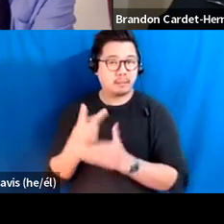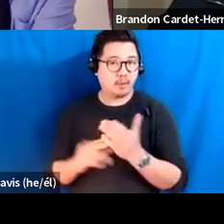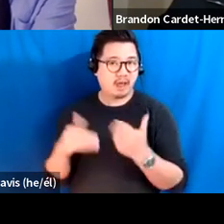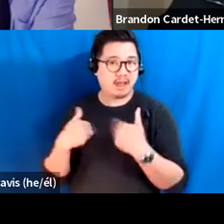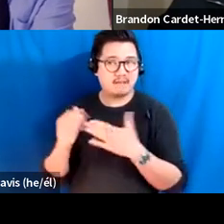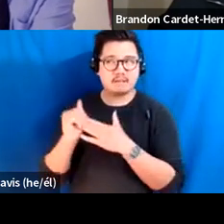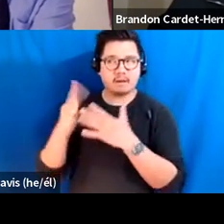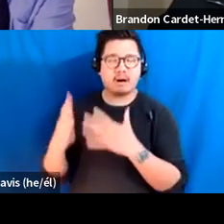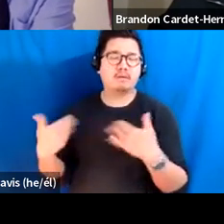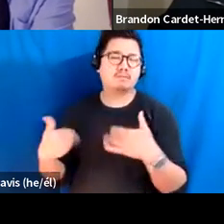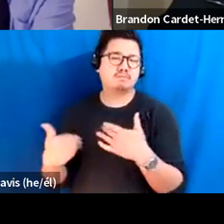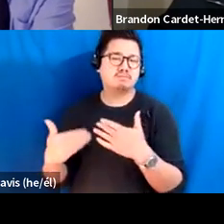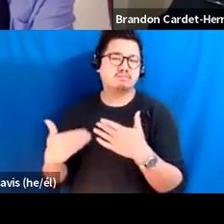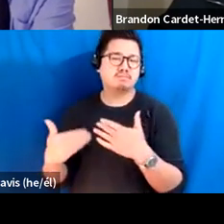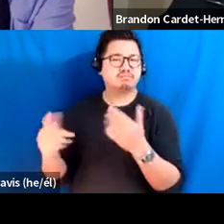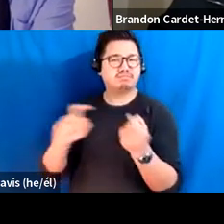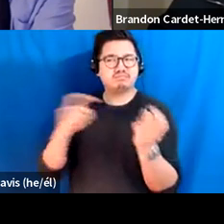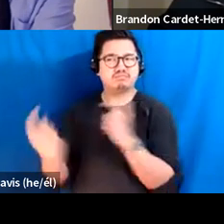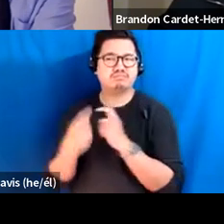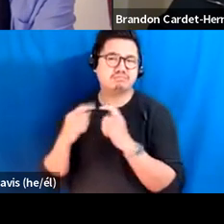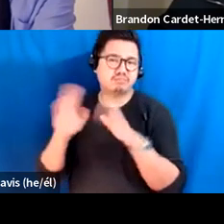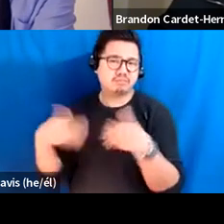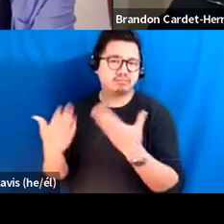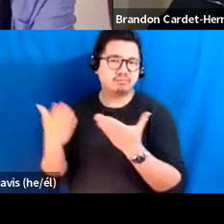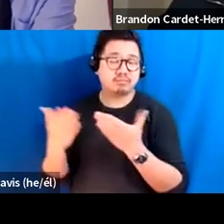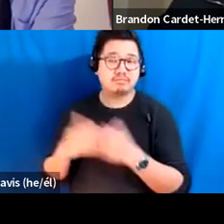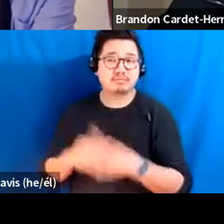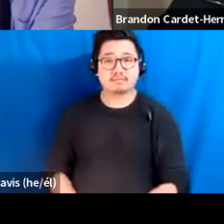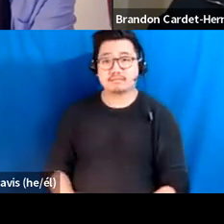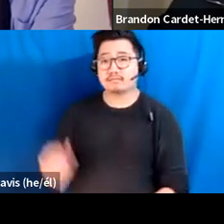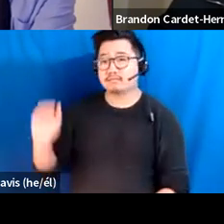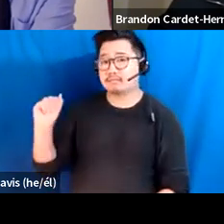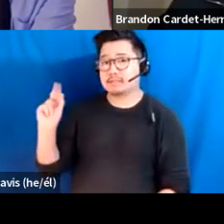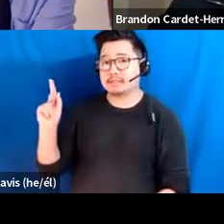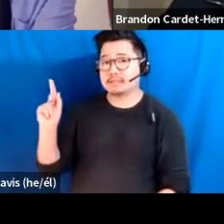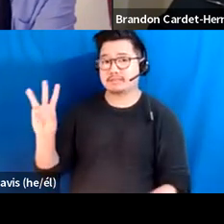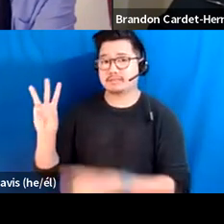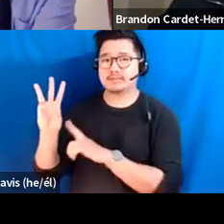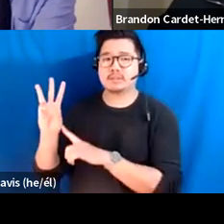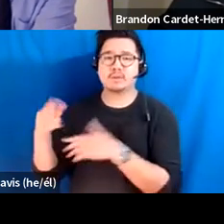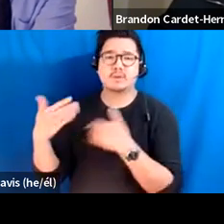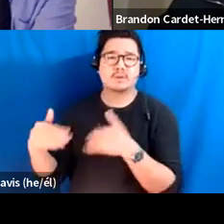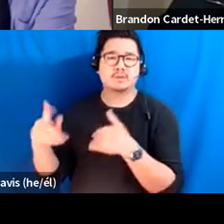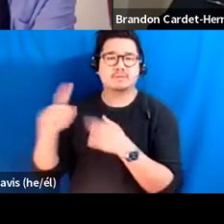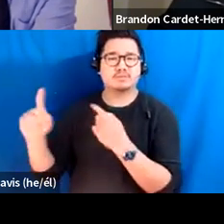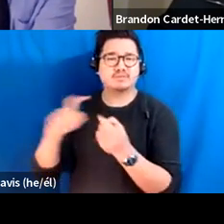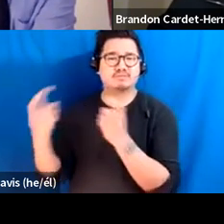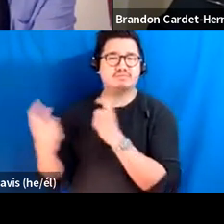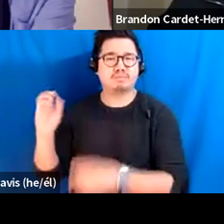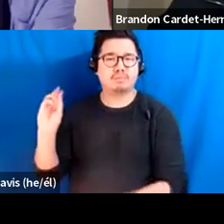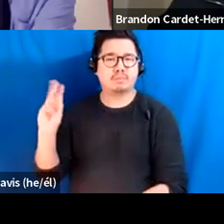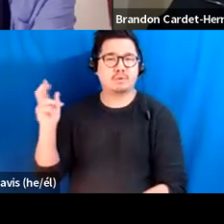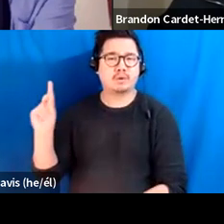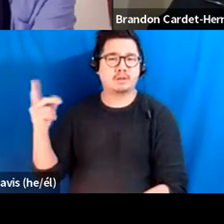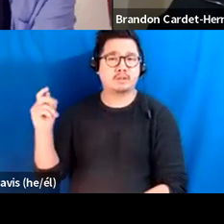transformational servant leaders andrew has turned around orchard gardens and